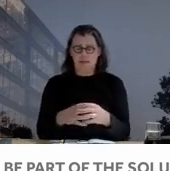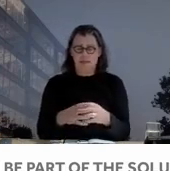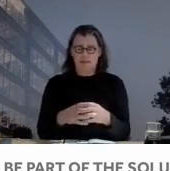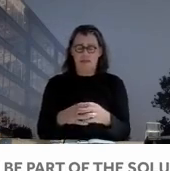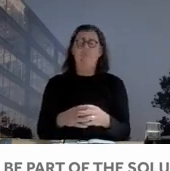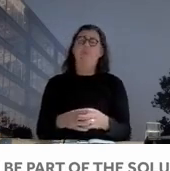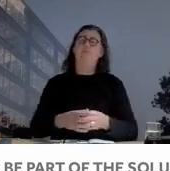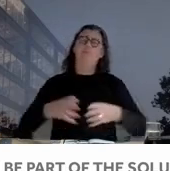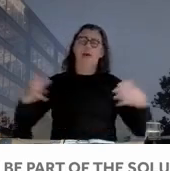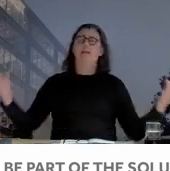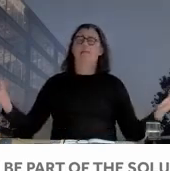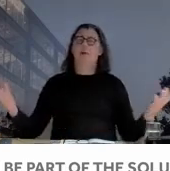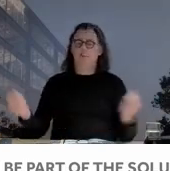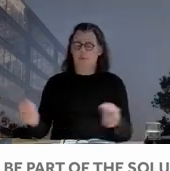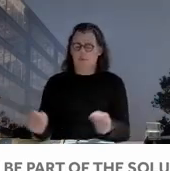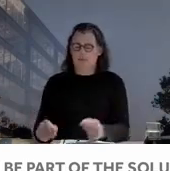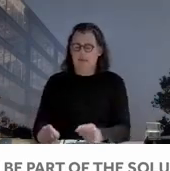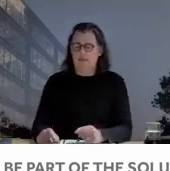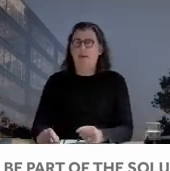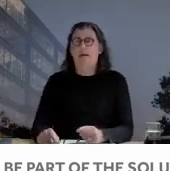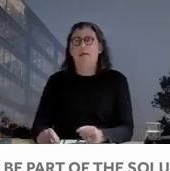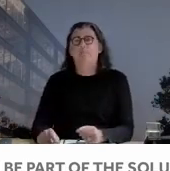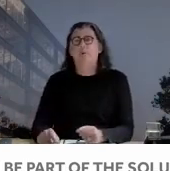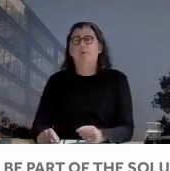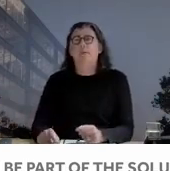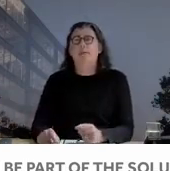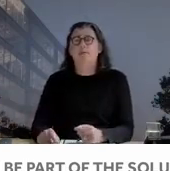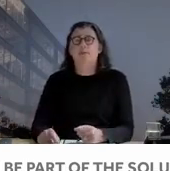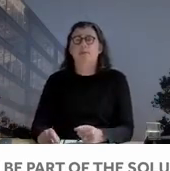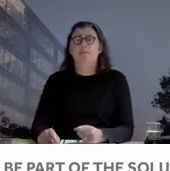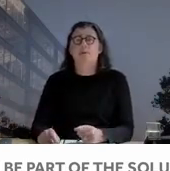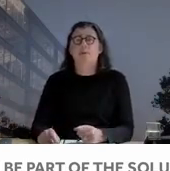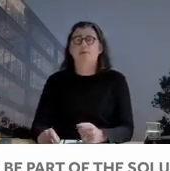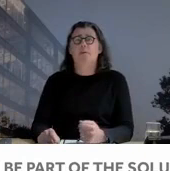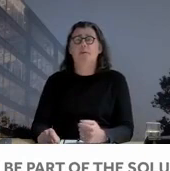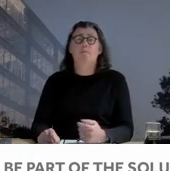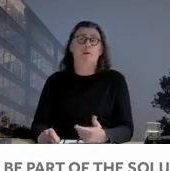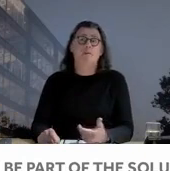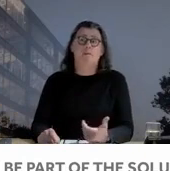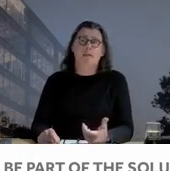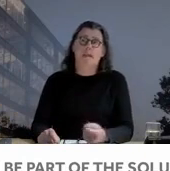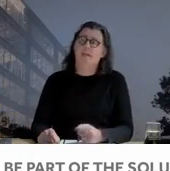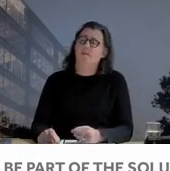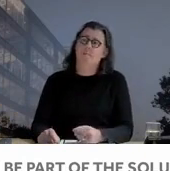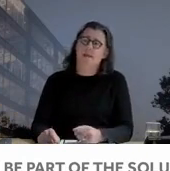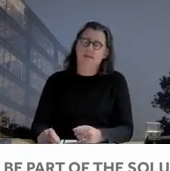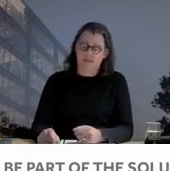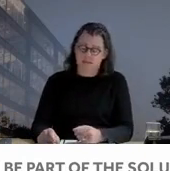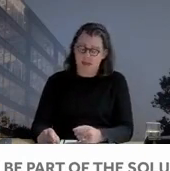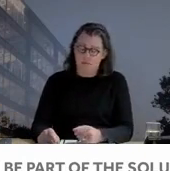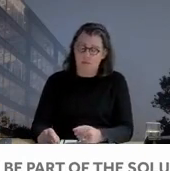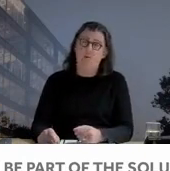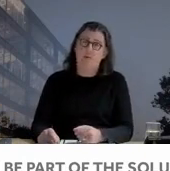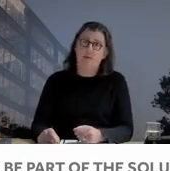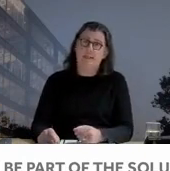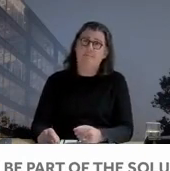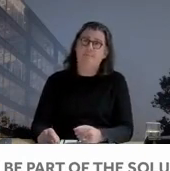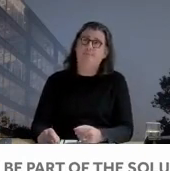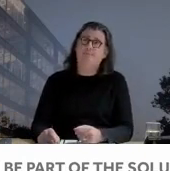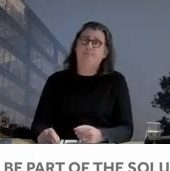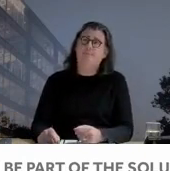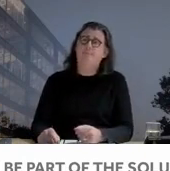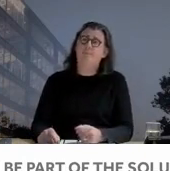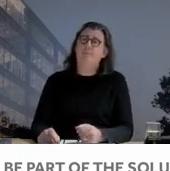but the influence of that is global, and both in emissions, but also in positive and negative impacts more